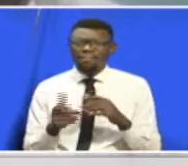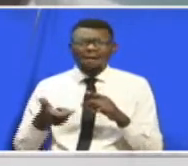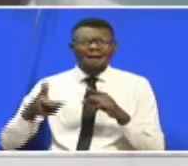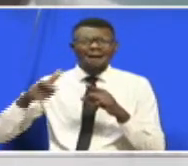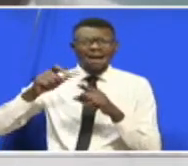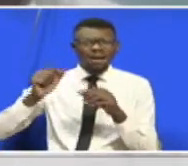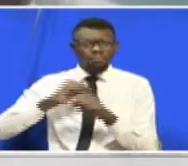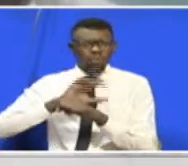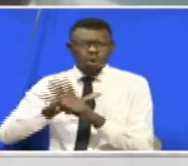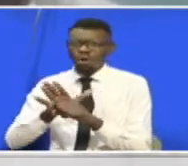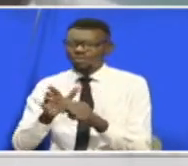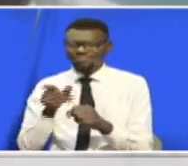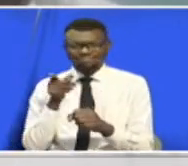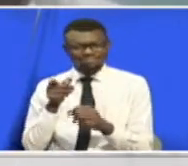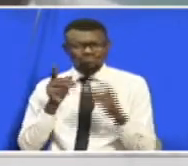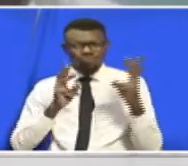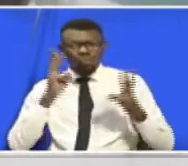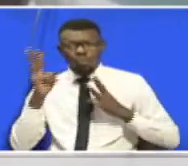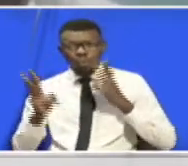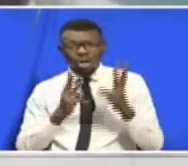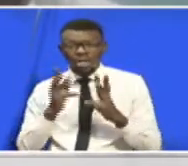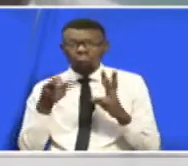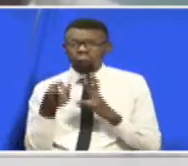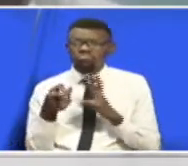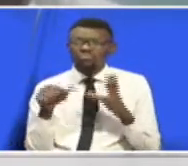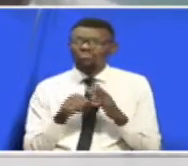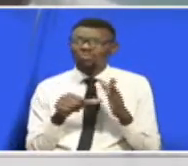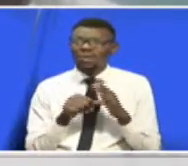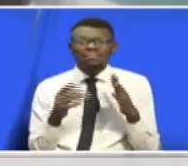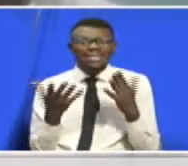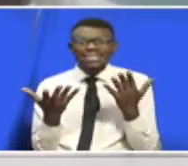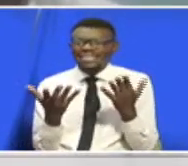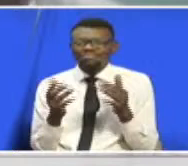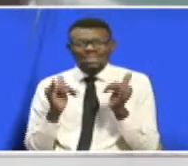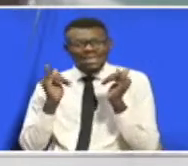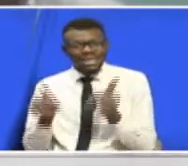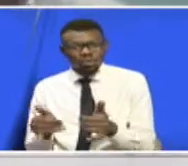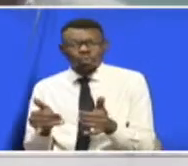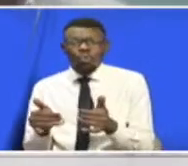What exactly does this indicate? Could we call this a new wave?